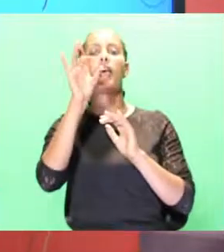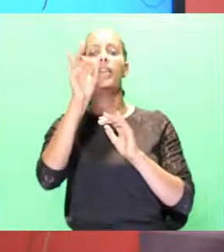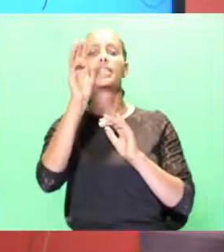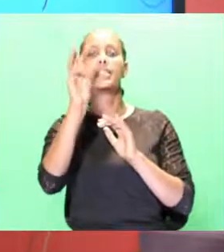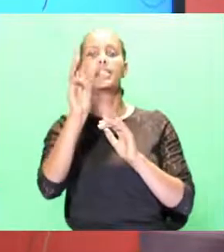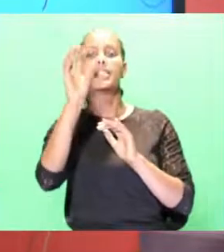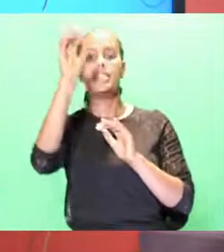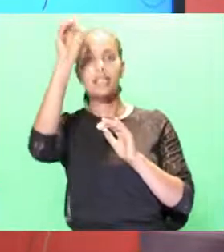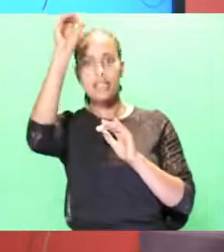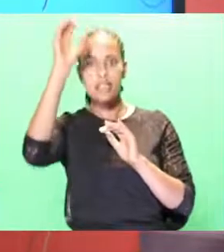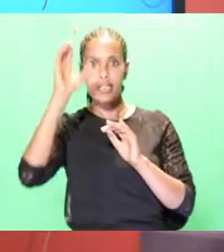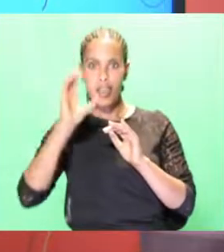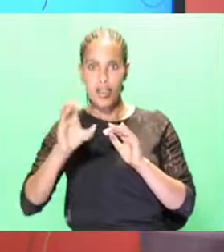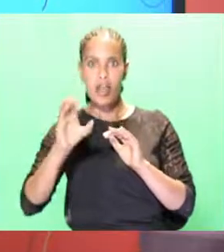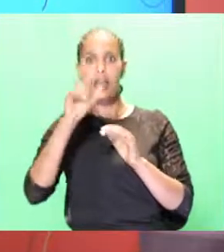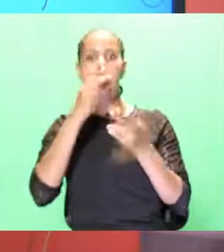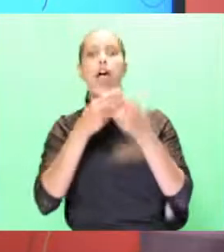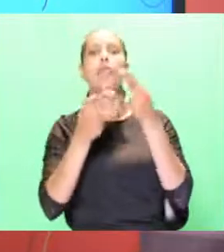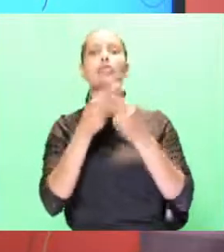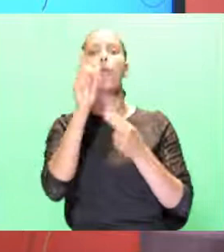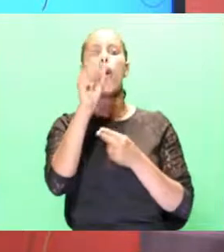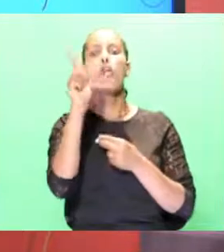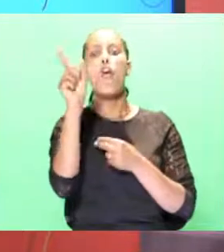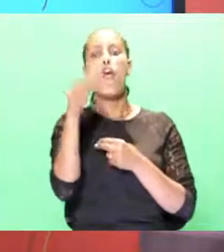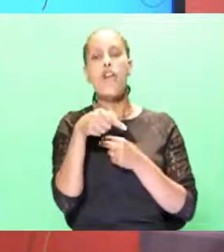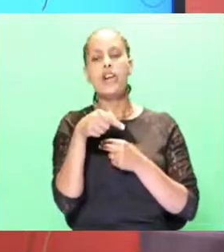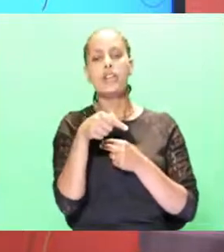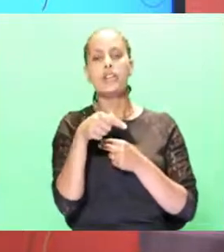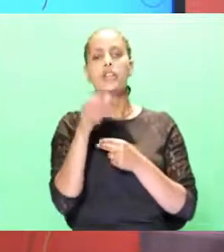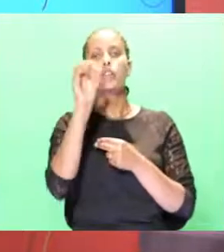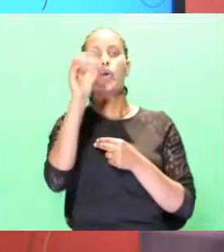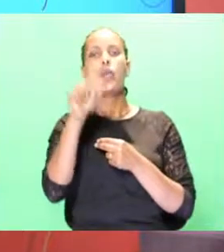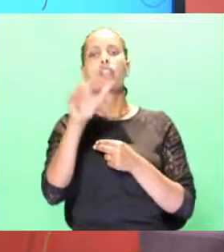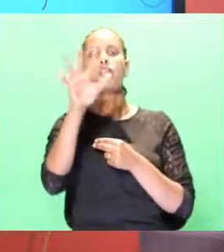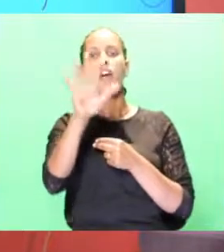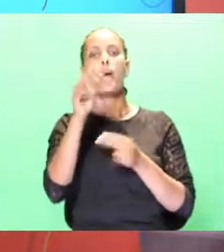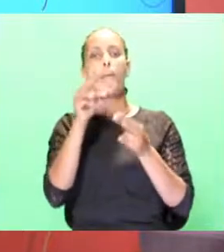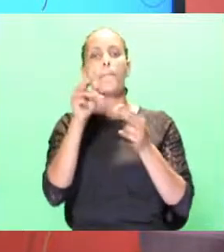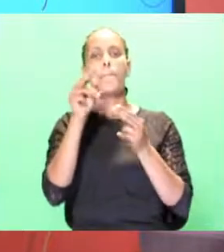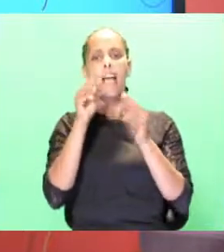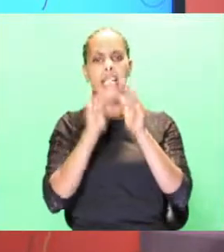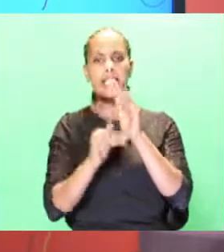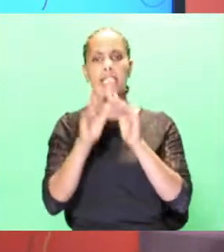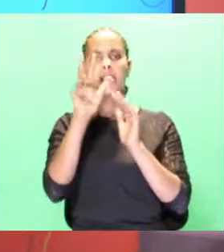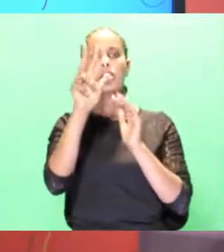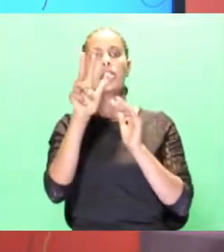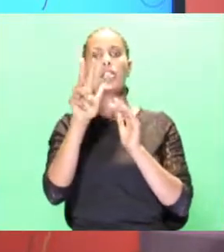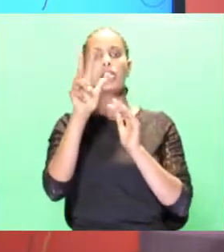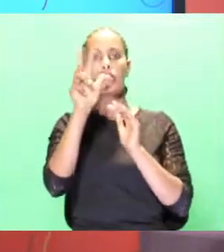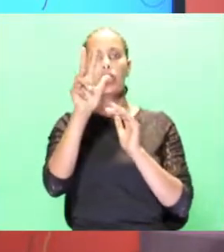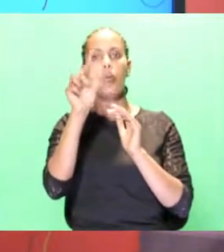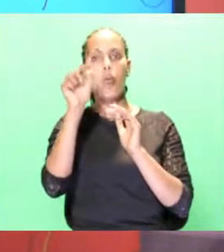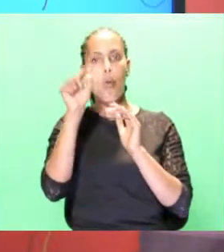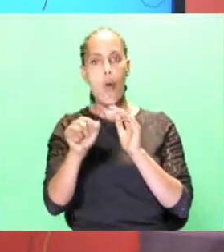degrees centigrade times 1 over 0.5 is minus